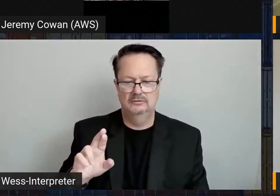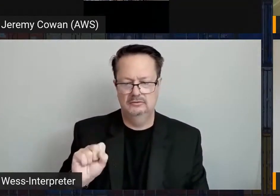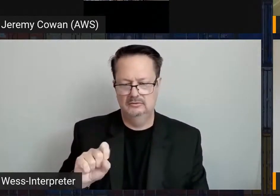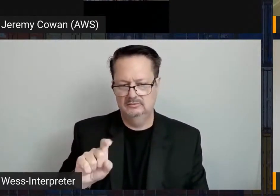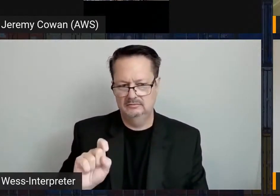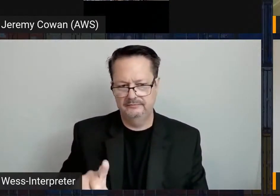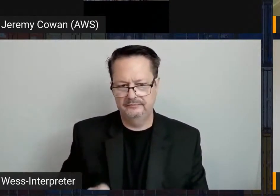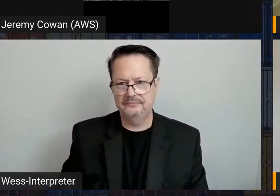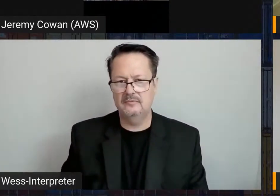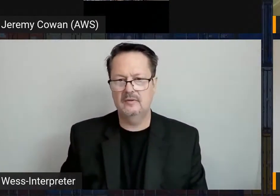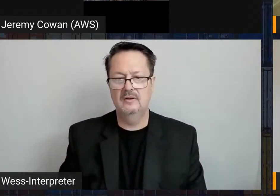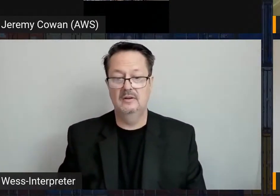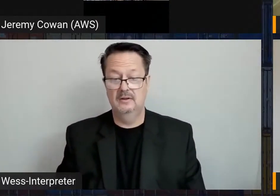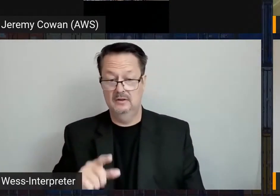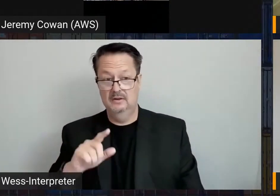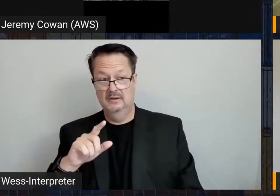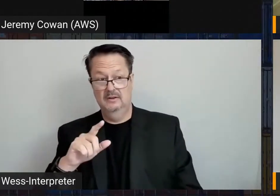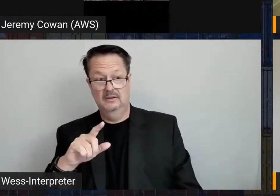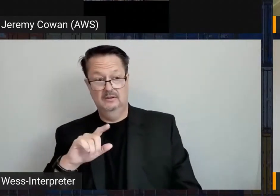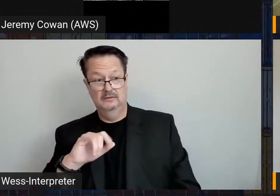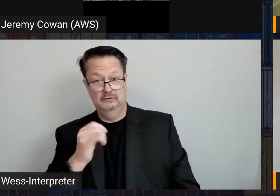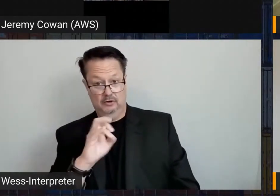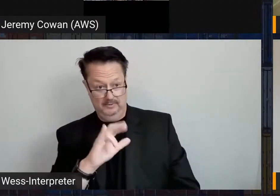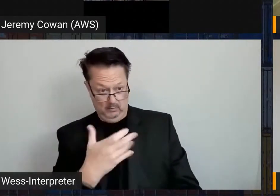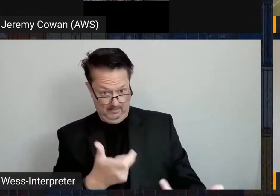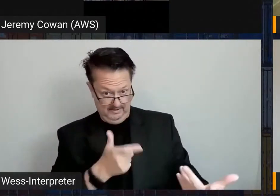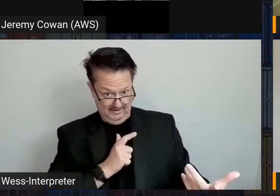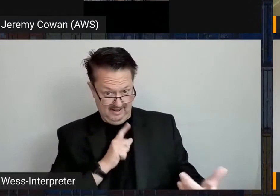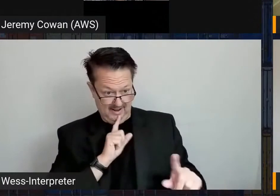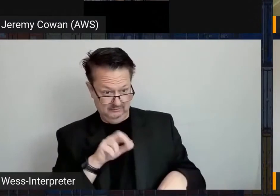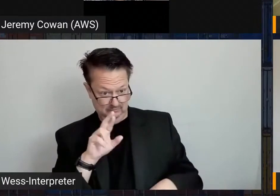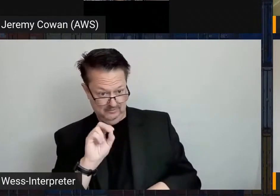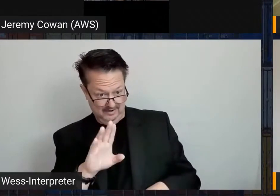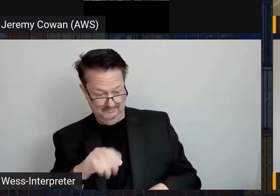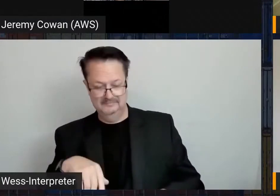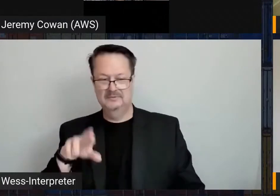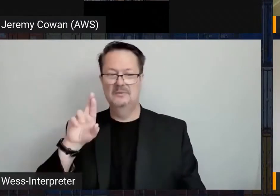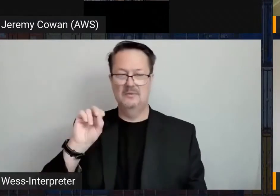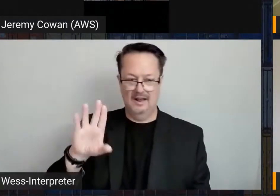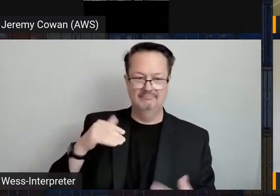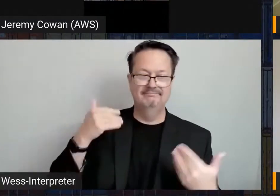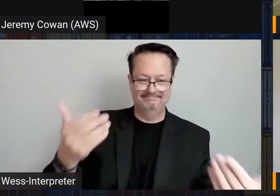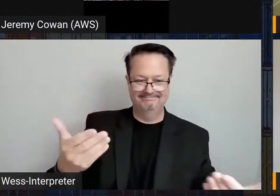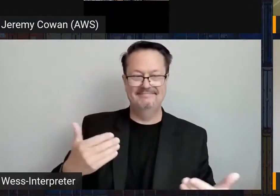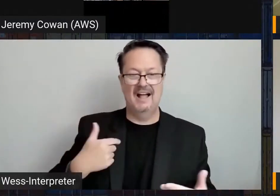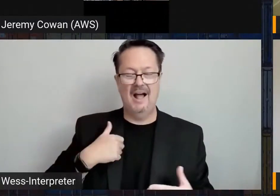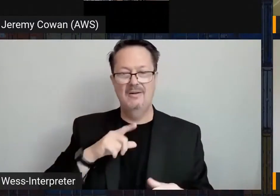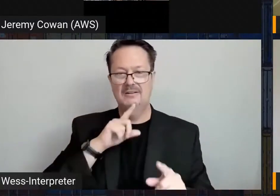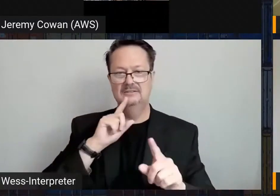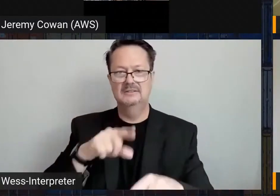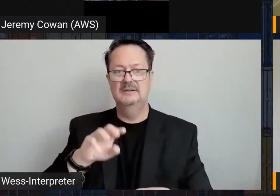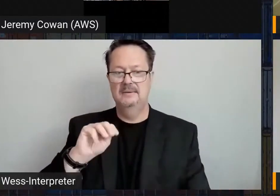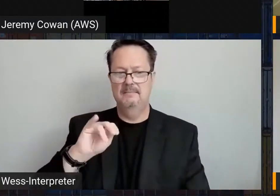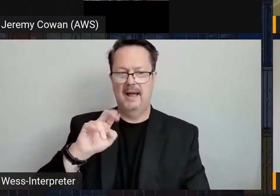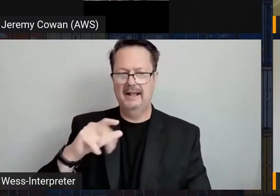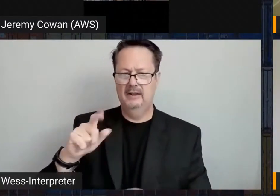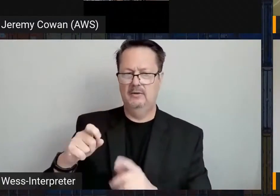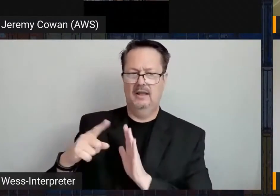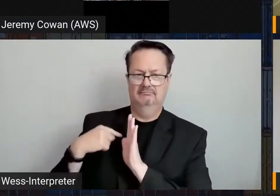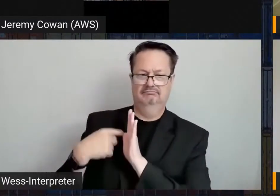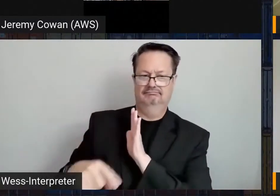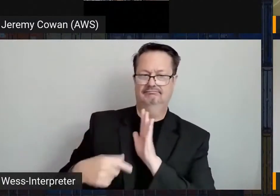Do you want me to take that one, or? I'll let you start. Okay. As in all things, Micah can keep me honest and accurate